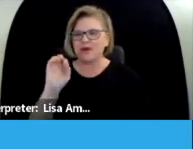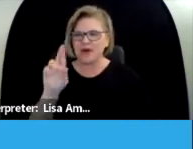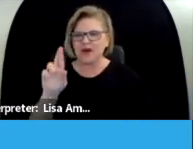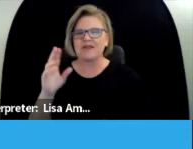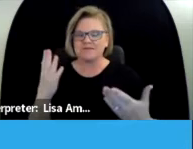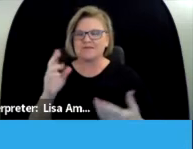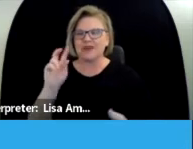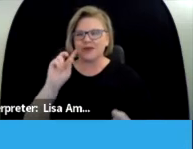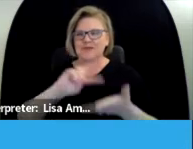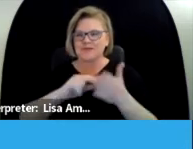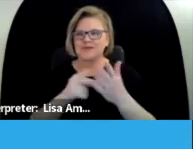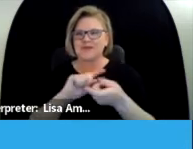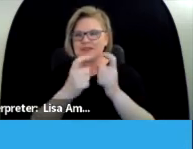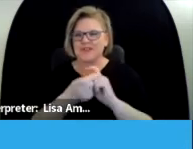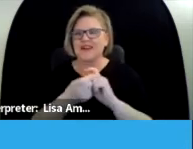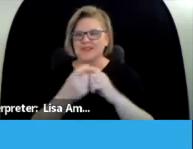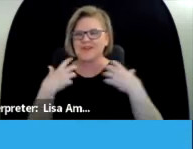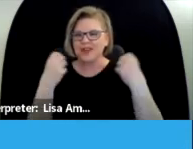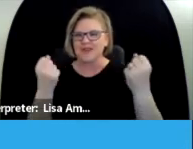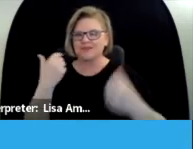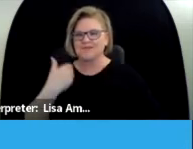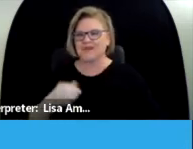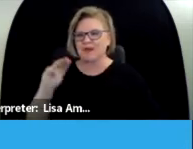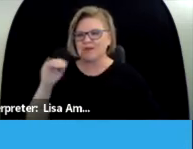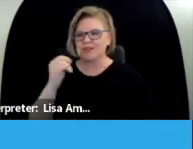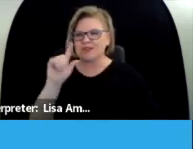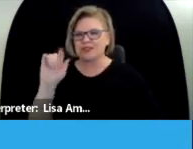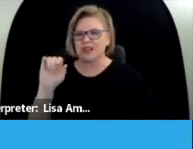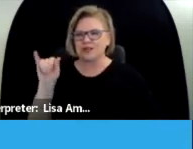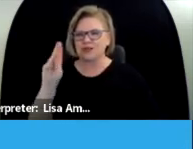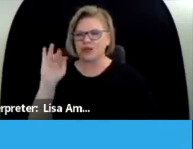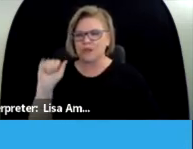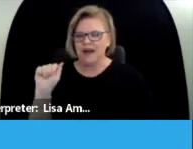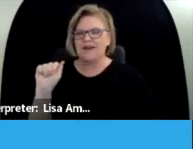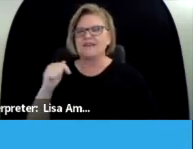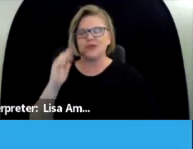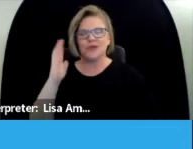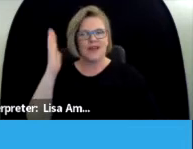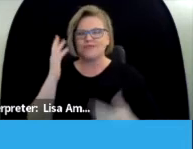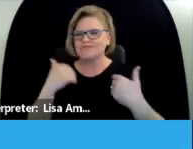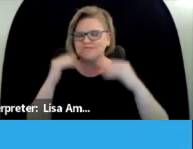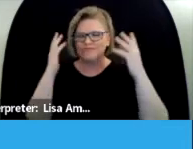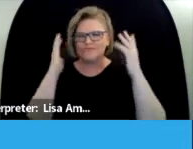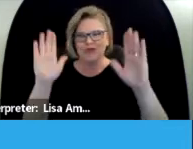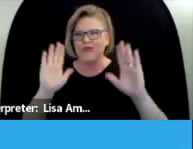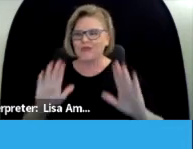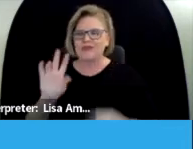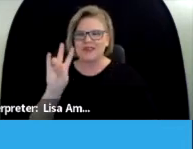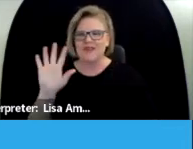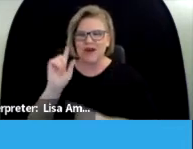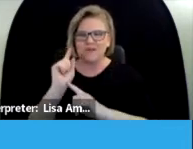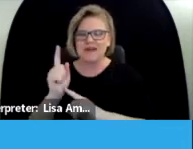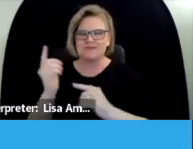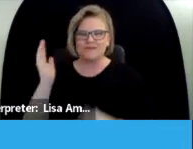Management Specialist at Shatterproof, and we have a fantastic 75-minute presentation for you today. I will get